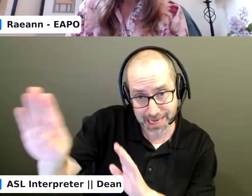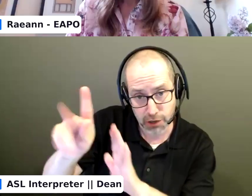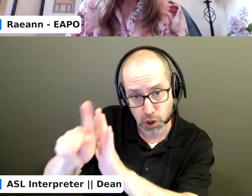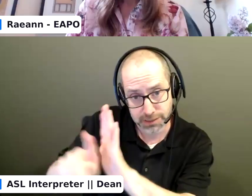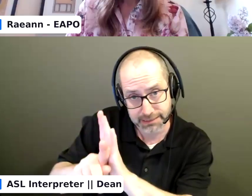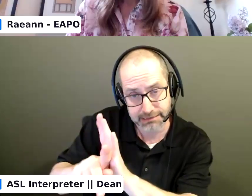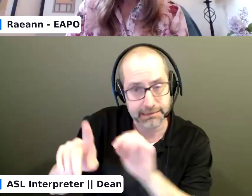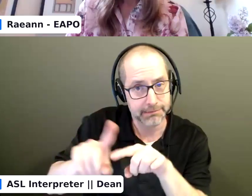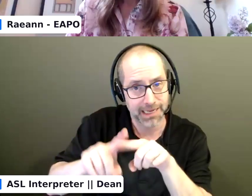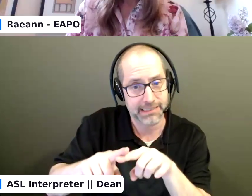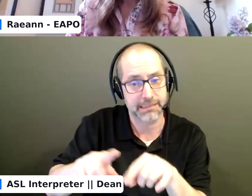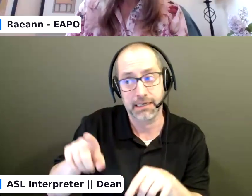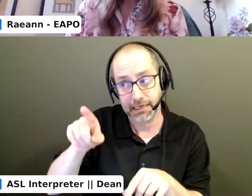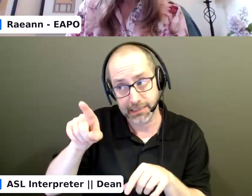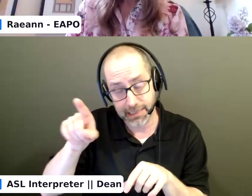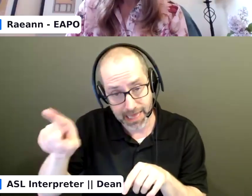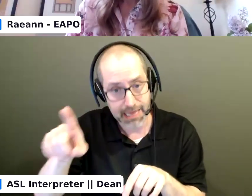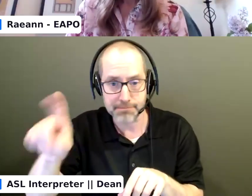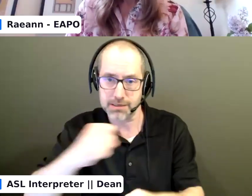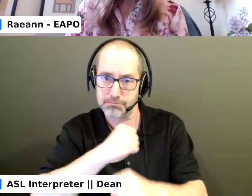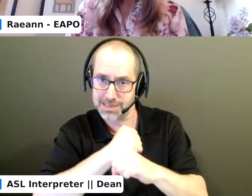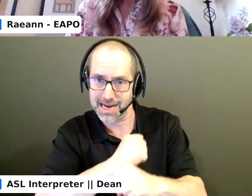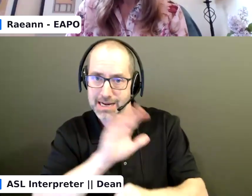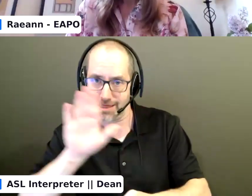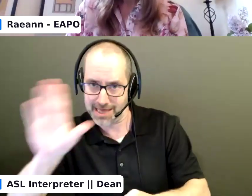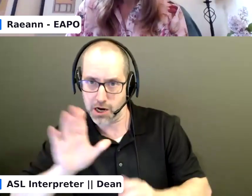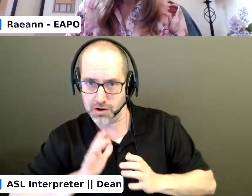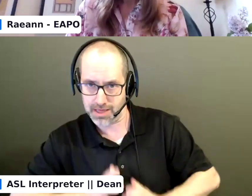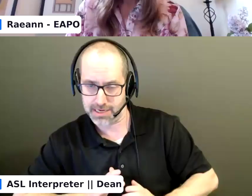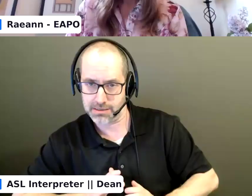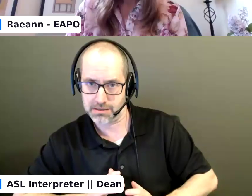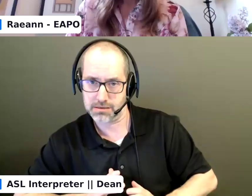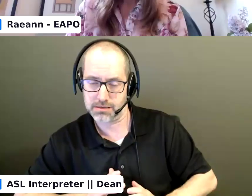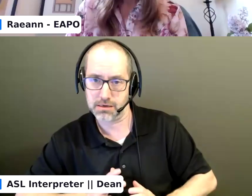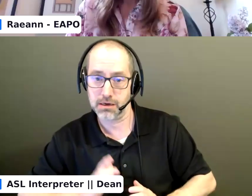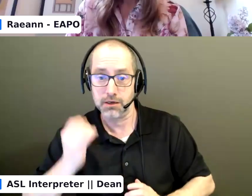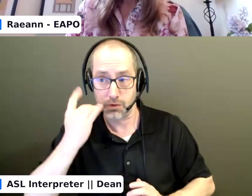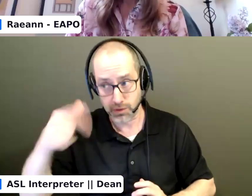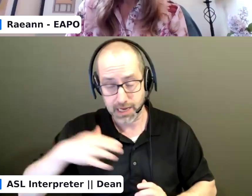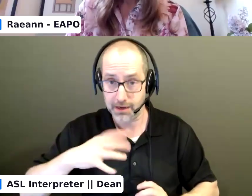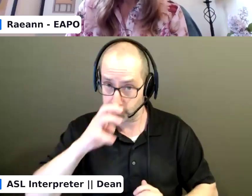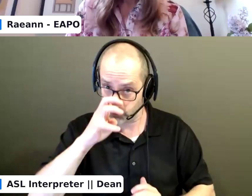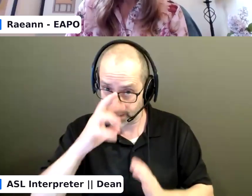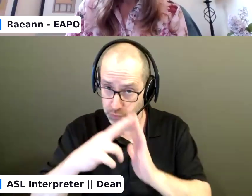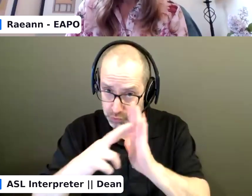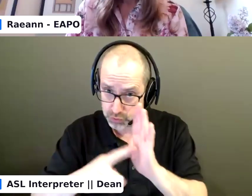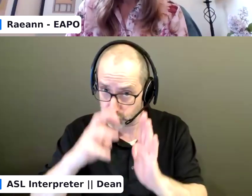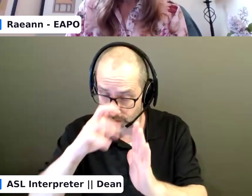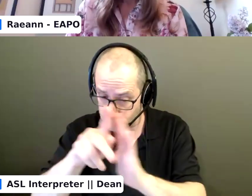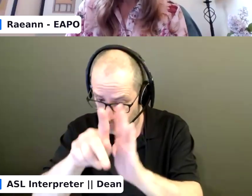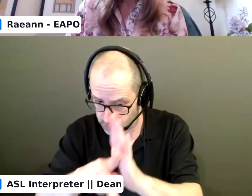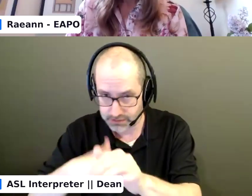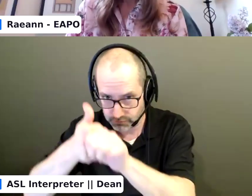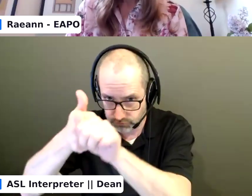to protect their clients as well. Right. And so they have quite stringent policies and procedures as